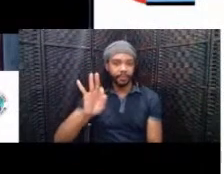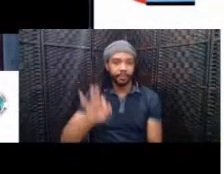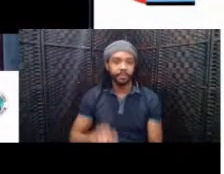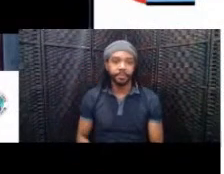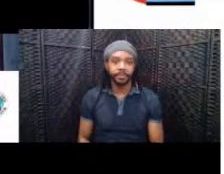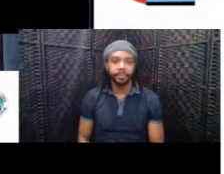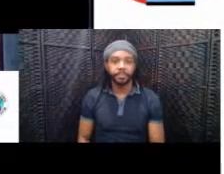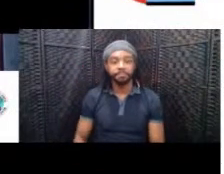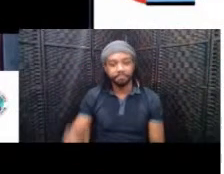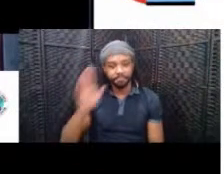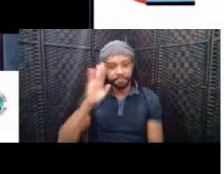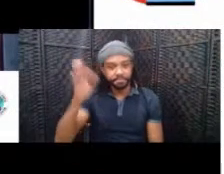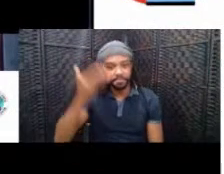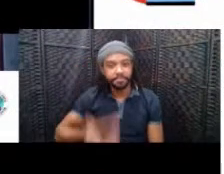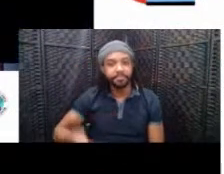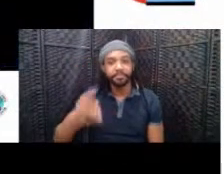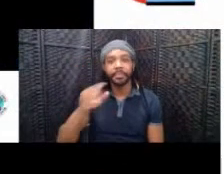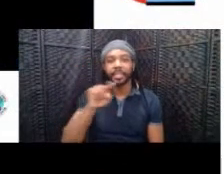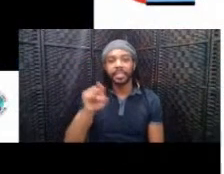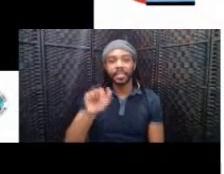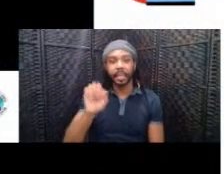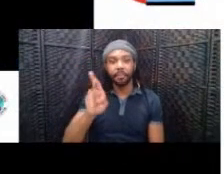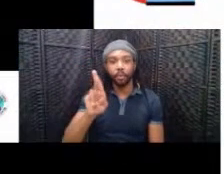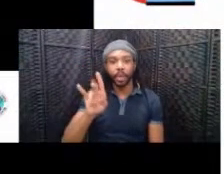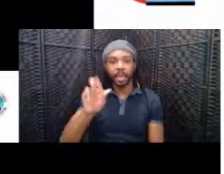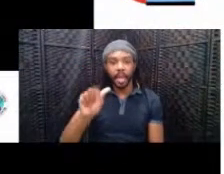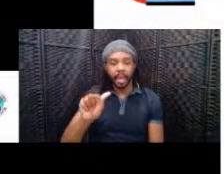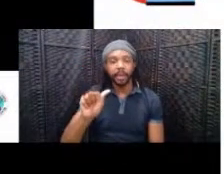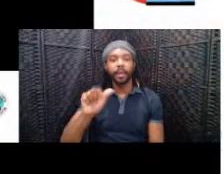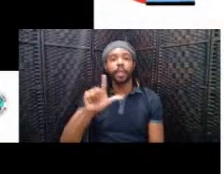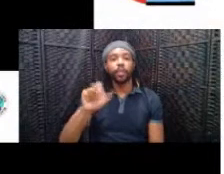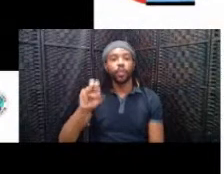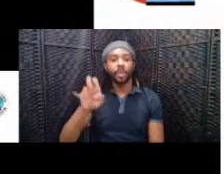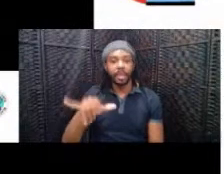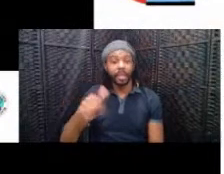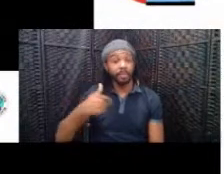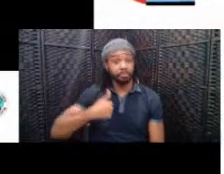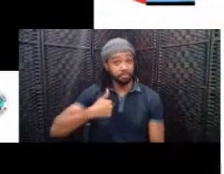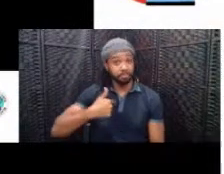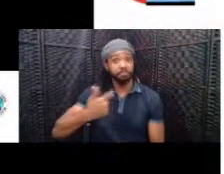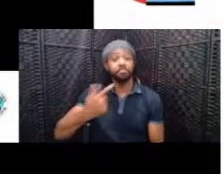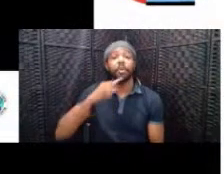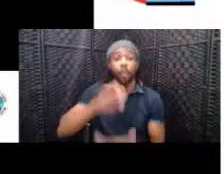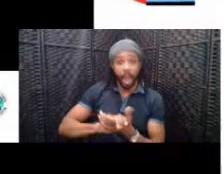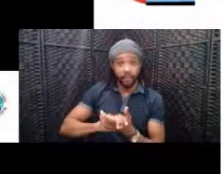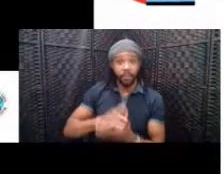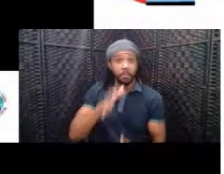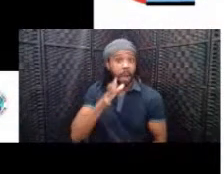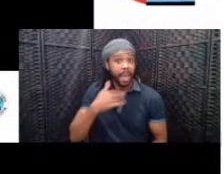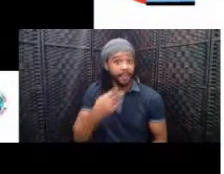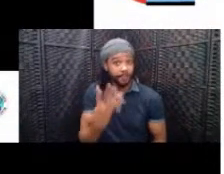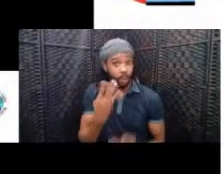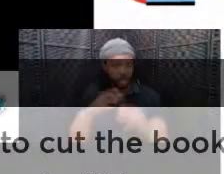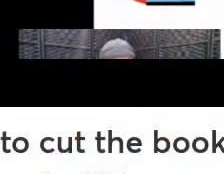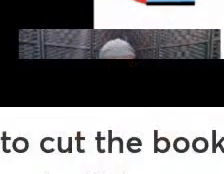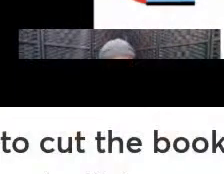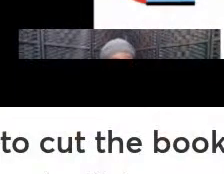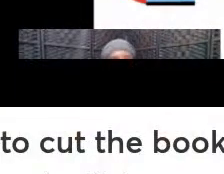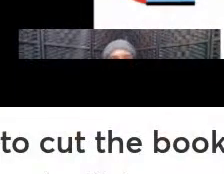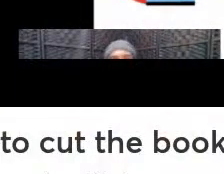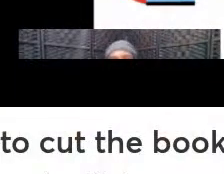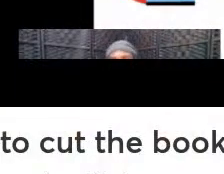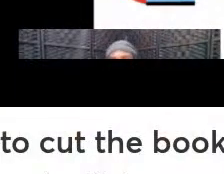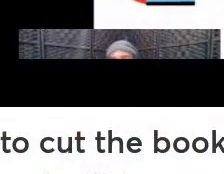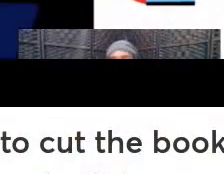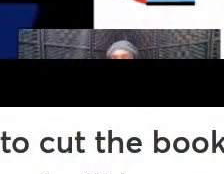My name is Sabrina Looney, and I am a wife and mother of 4, and I live in Winsfield, Missouri. I